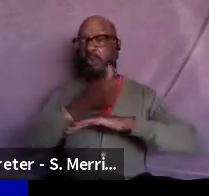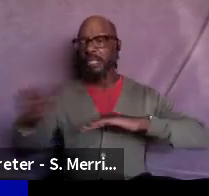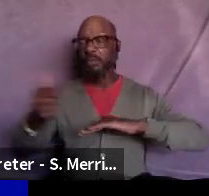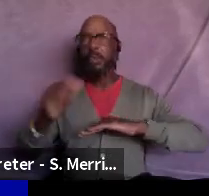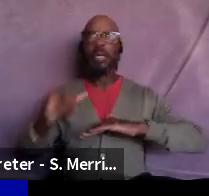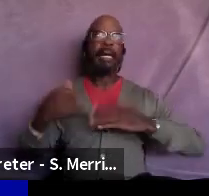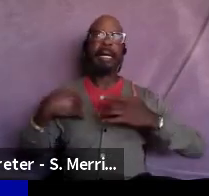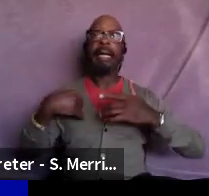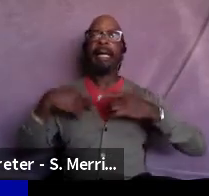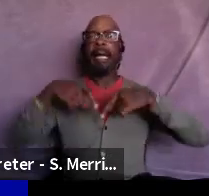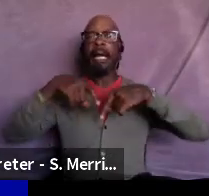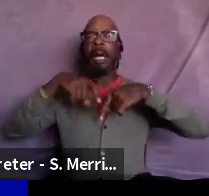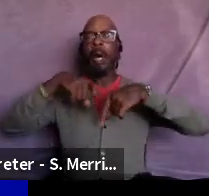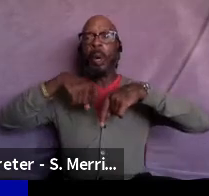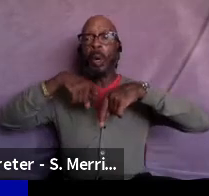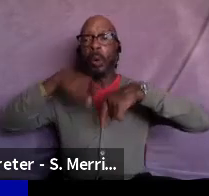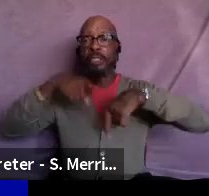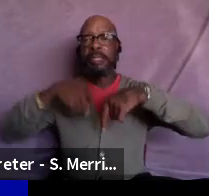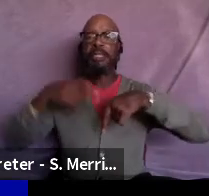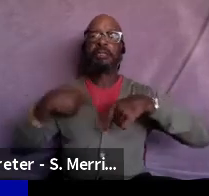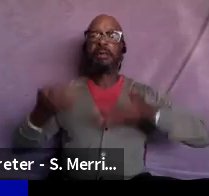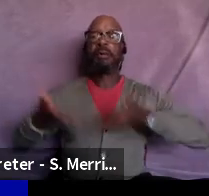quadriplegics into or onto chairs and tables?